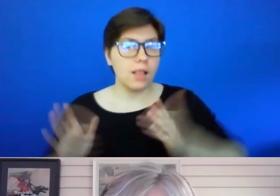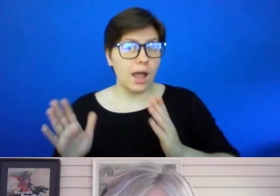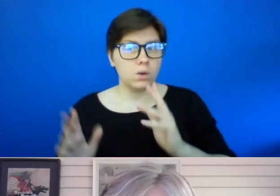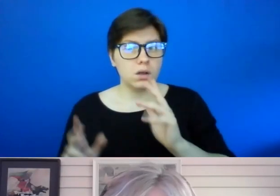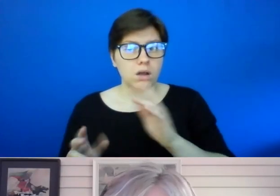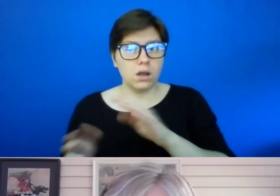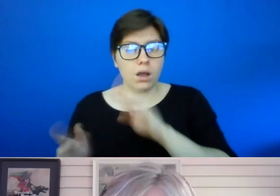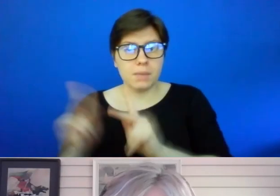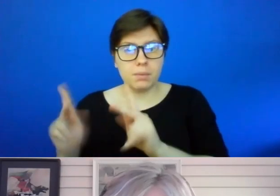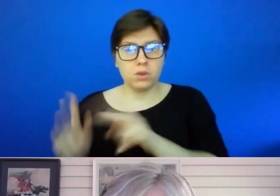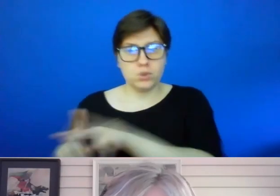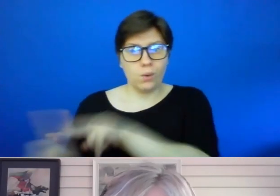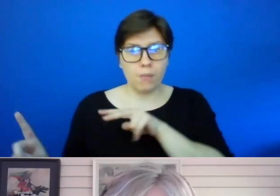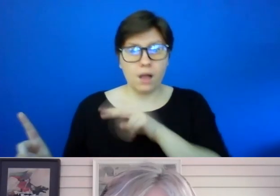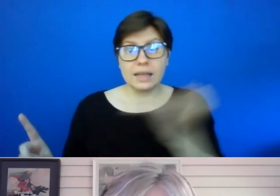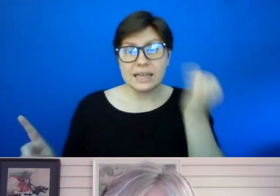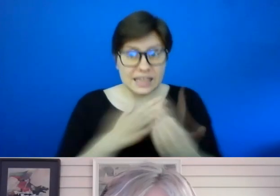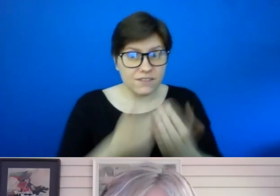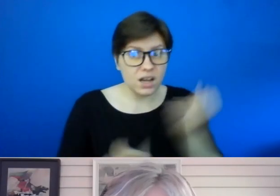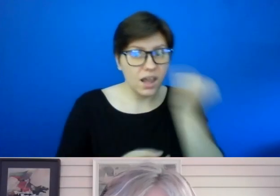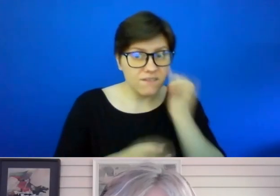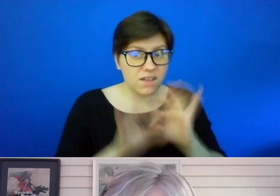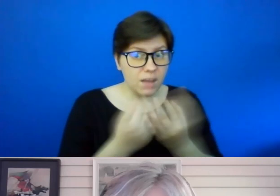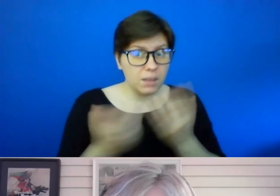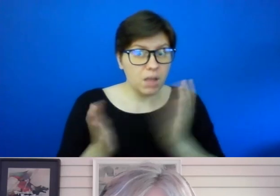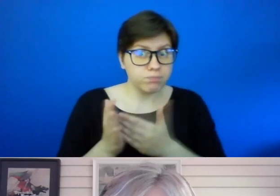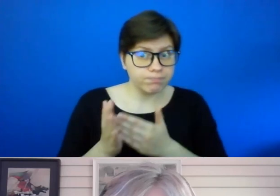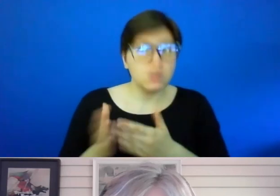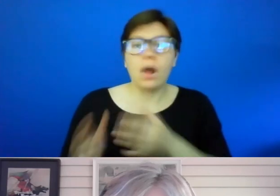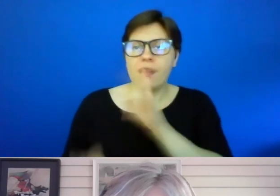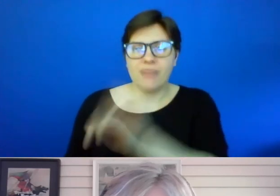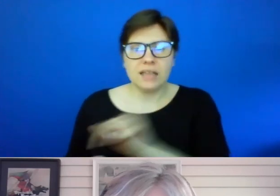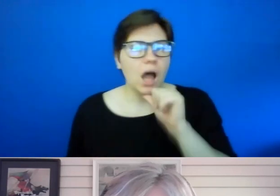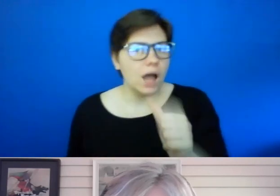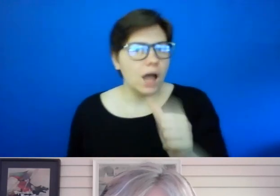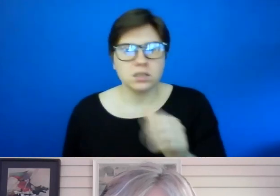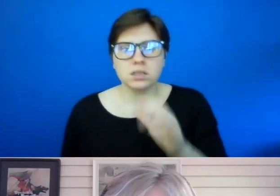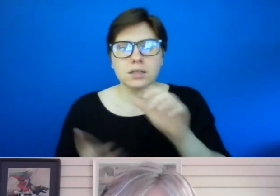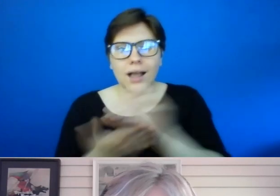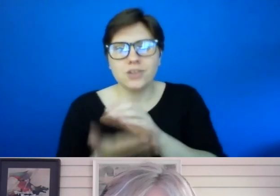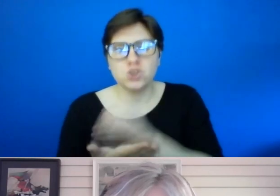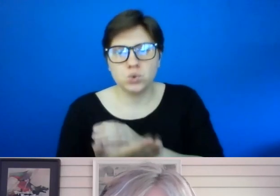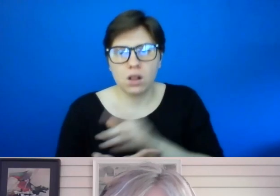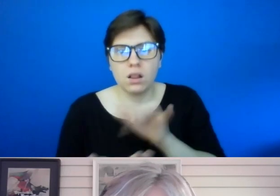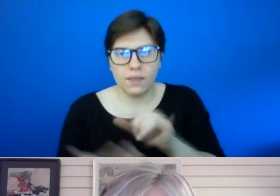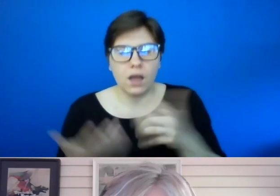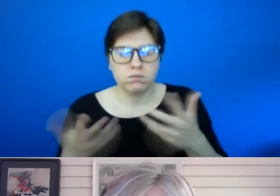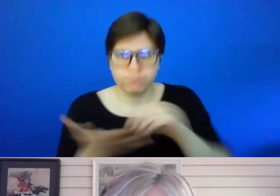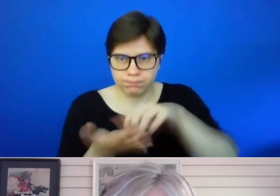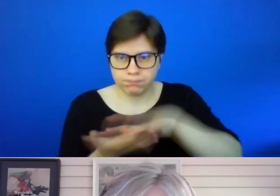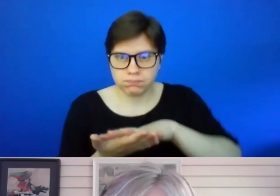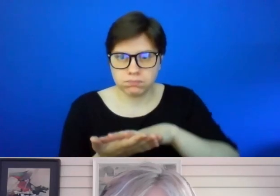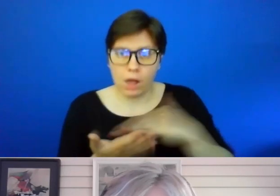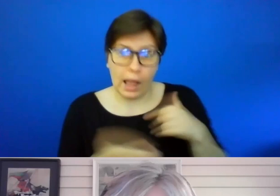over the family's or patient's wishes, that's unconstitutional. And I was asked to and did consult with the